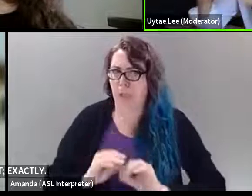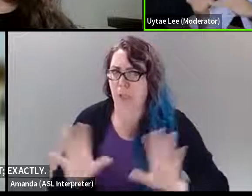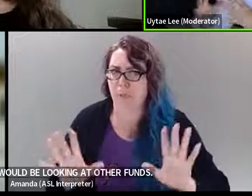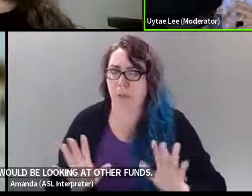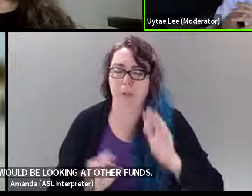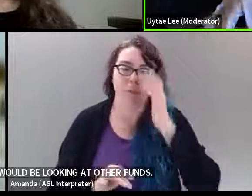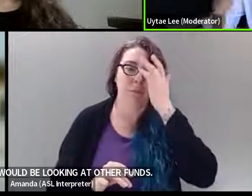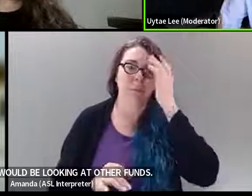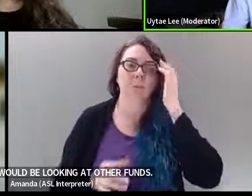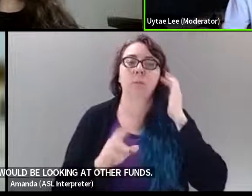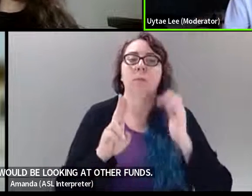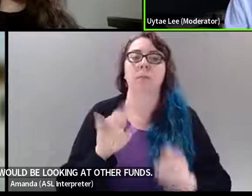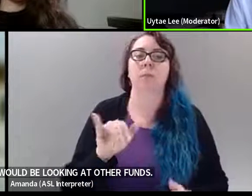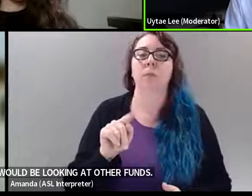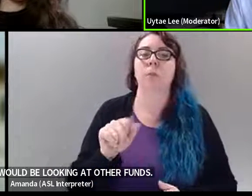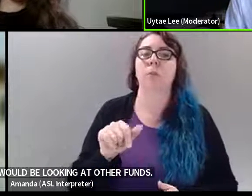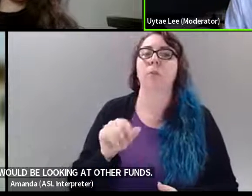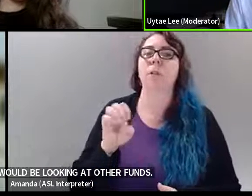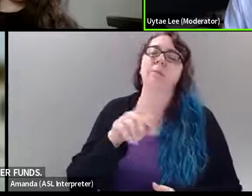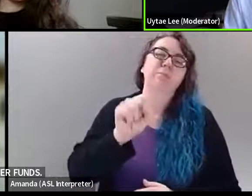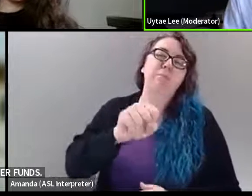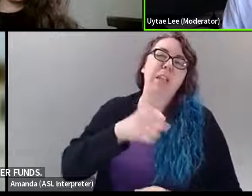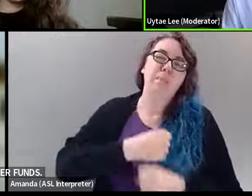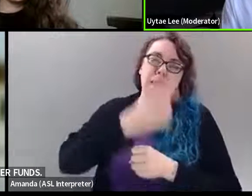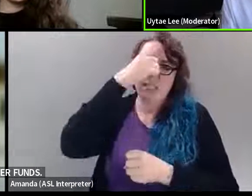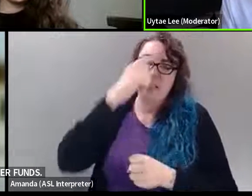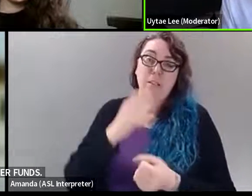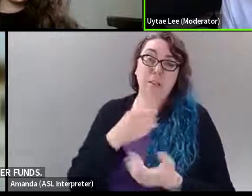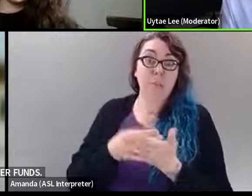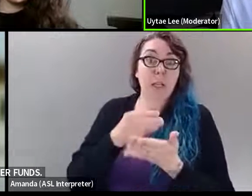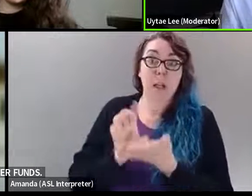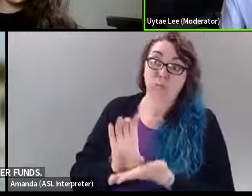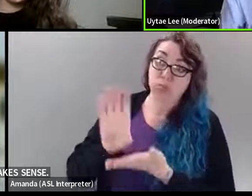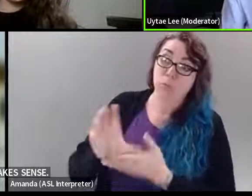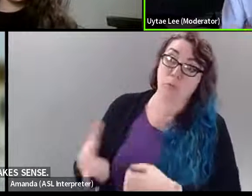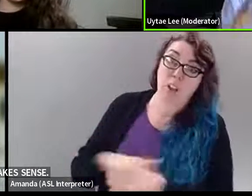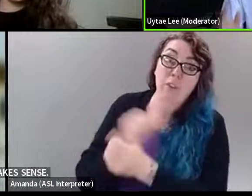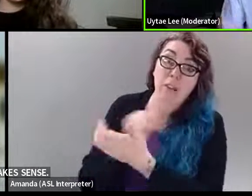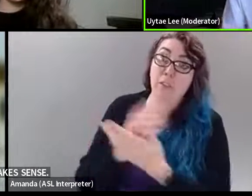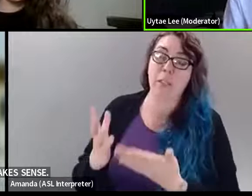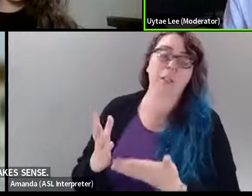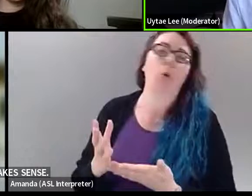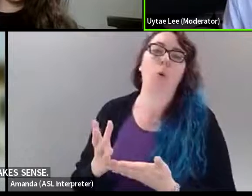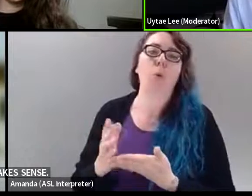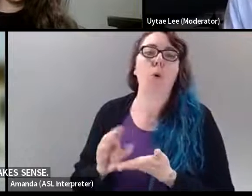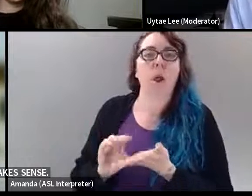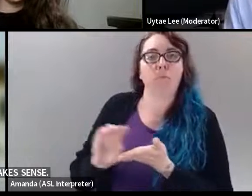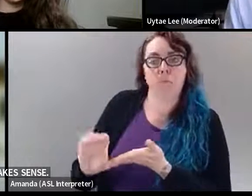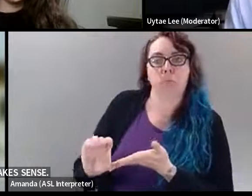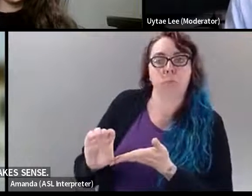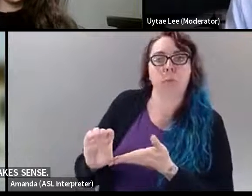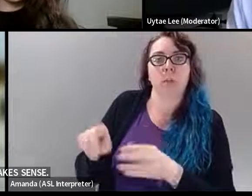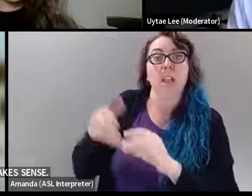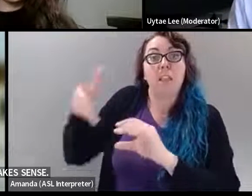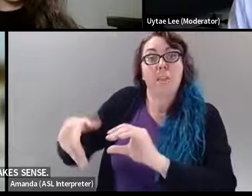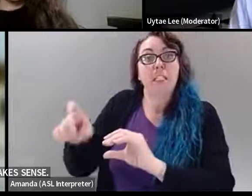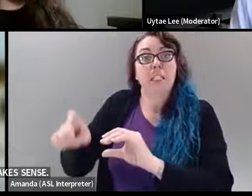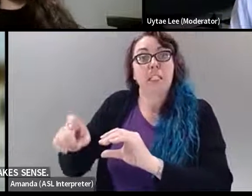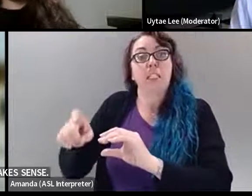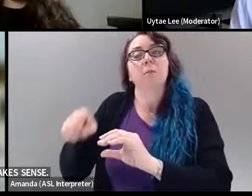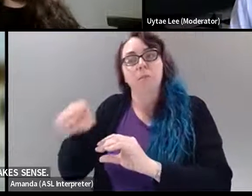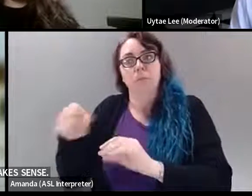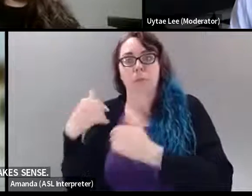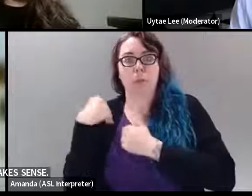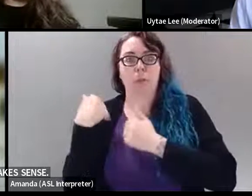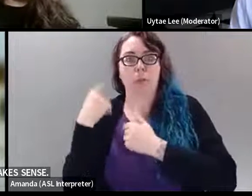is just a portion of it, not the full amount. And sorry, Patrice, I don't know if you cut yourself off there or if you had anything else you want. Yeah, I just wanted to kind of give